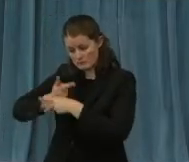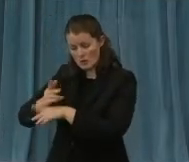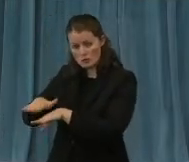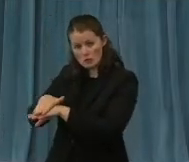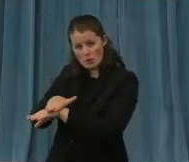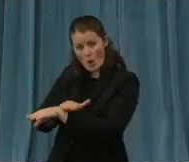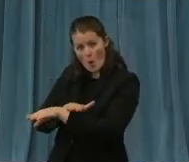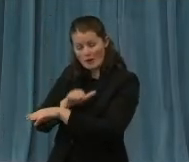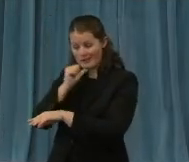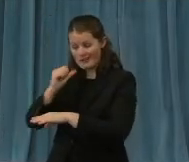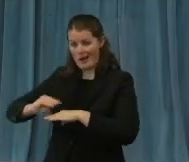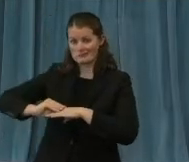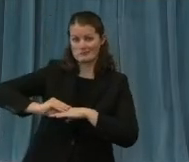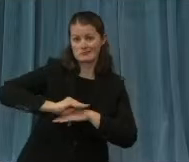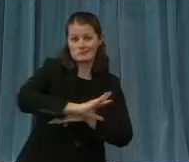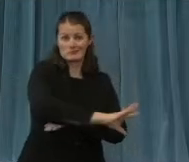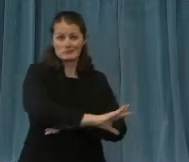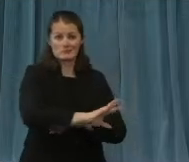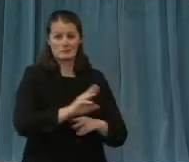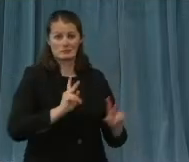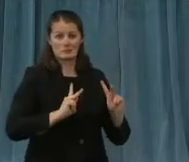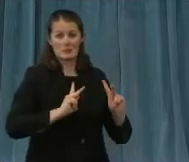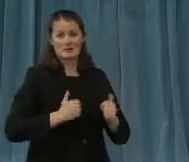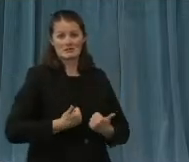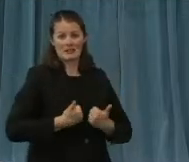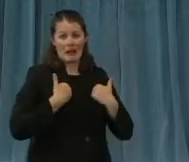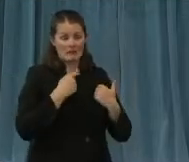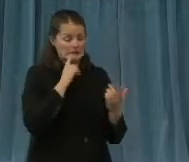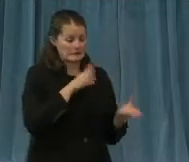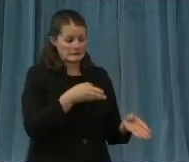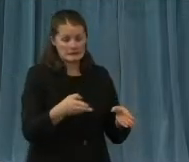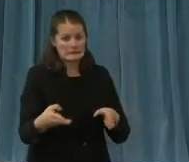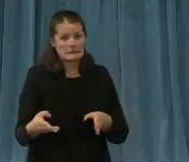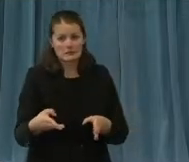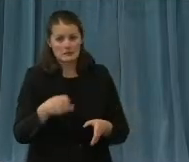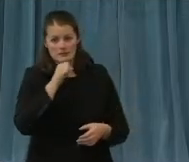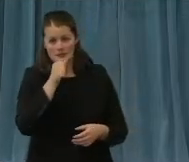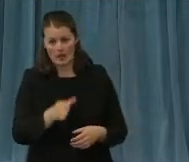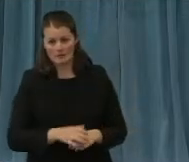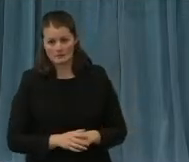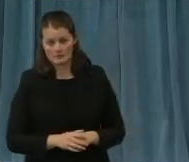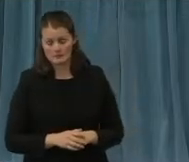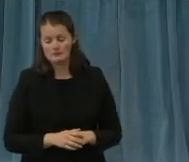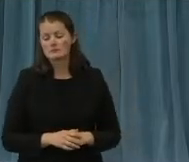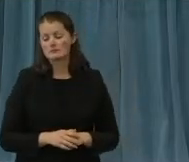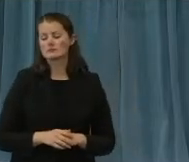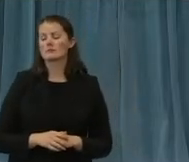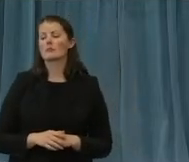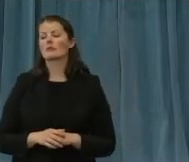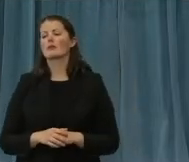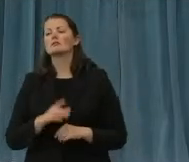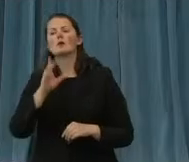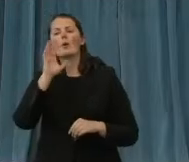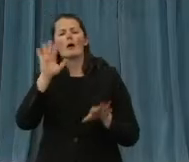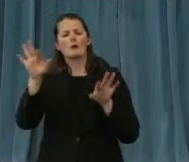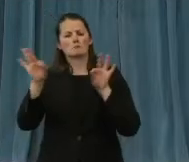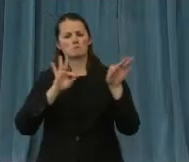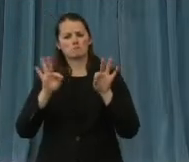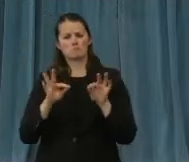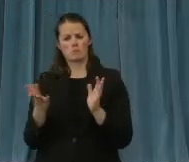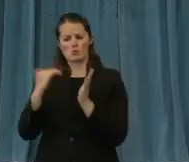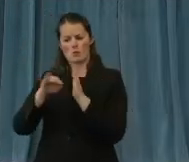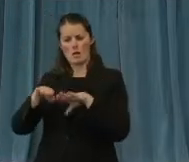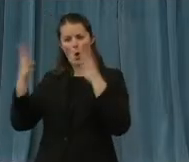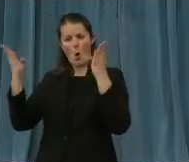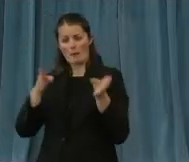international tourism mecca, we have an added responsibility to get this reopening plan correct. Our number one priority is always